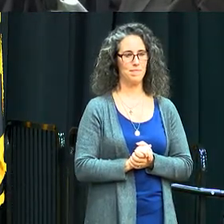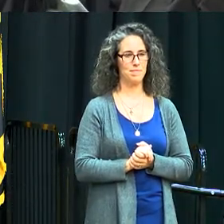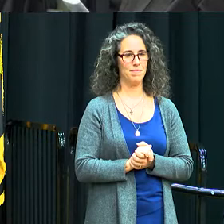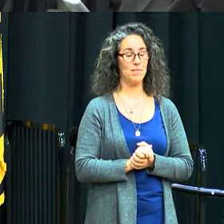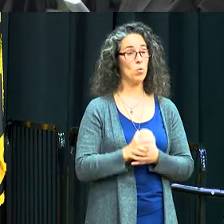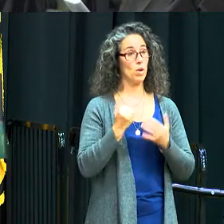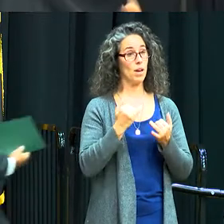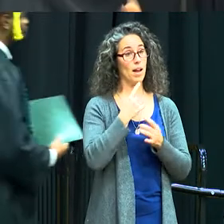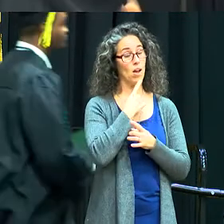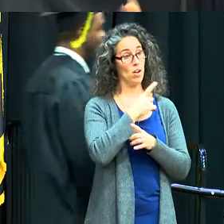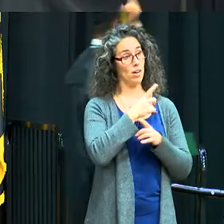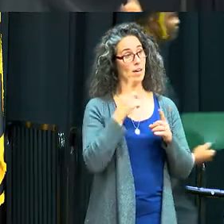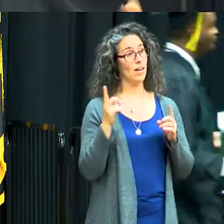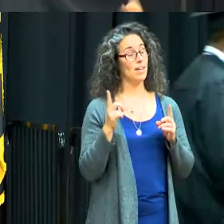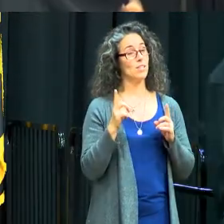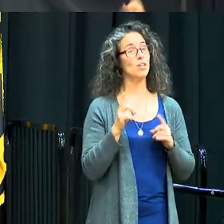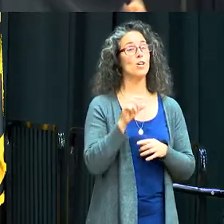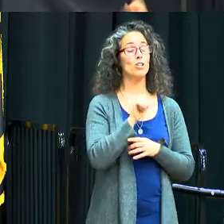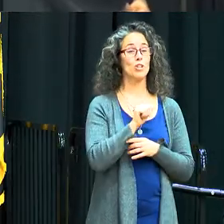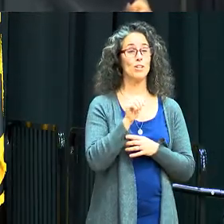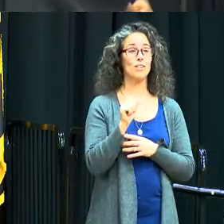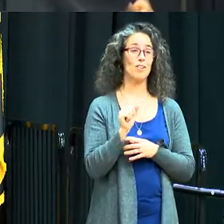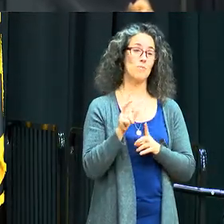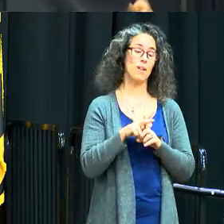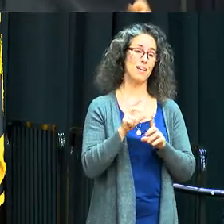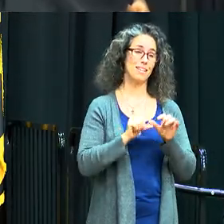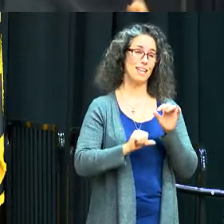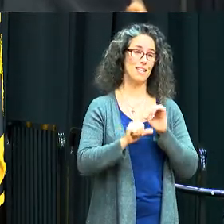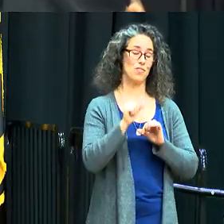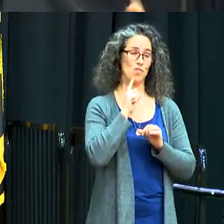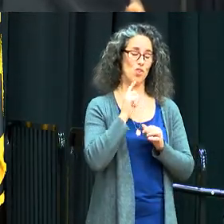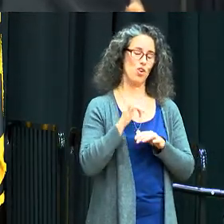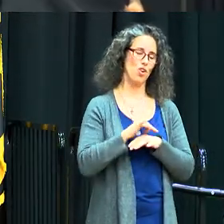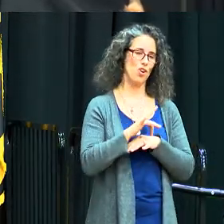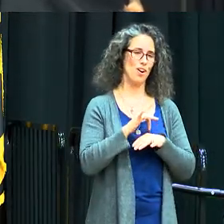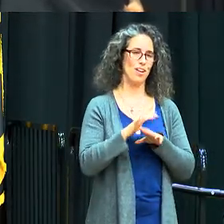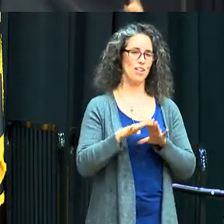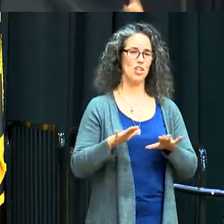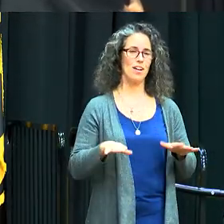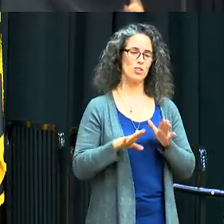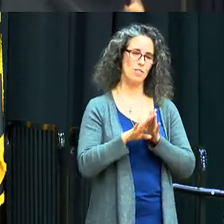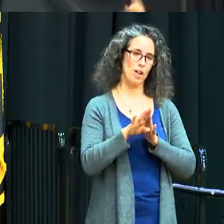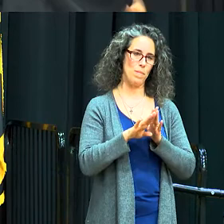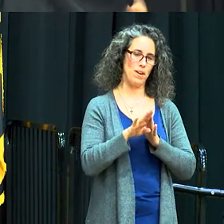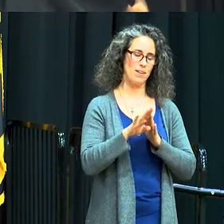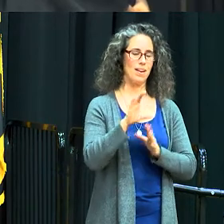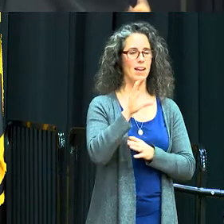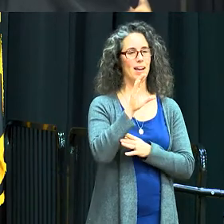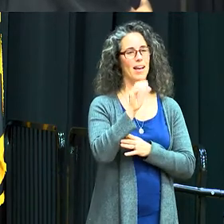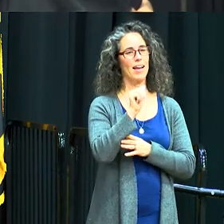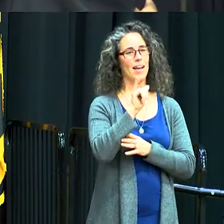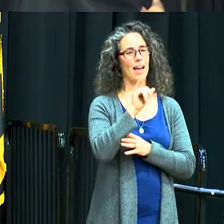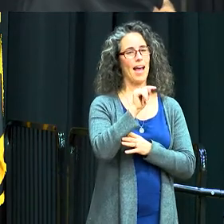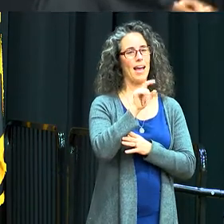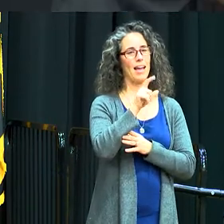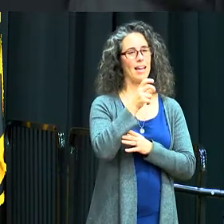We now confer the Associate of Applied Science degrees in Early Childhood Development. Caitlin Marie Clements.